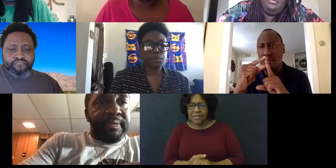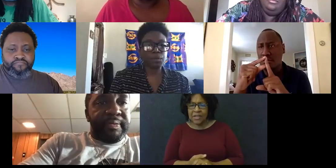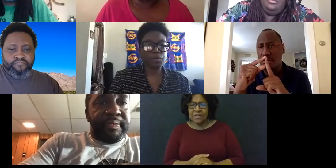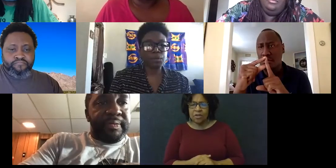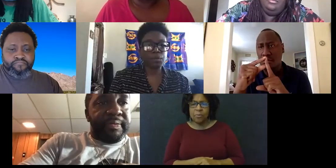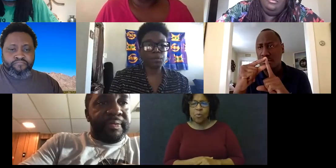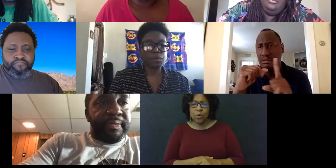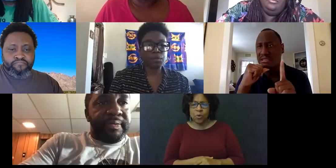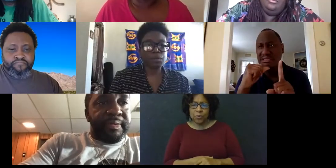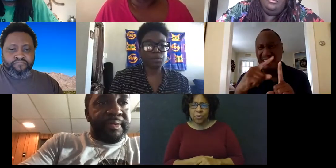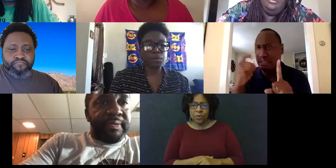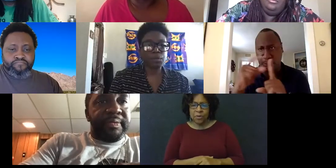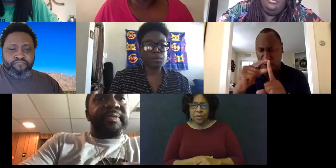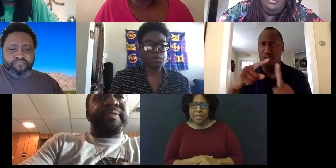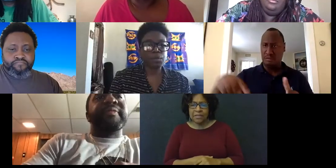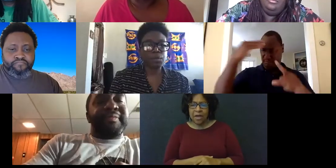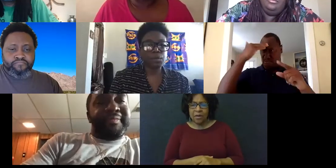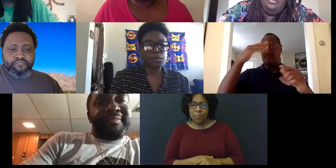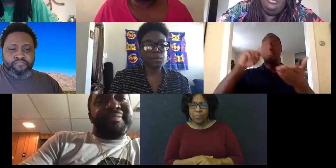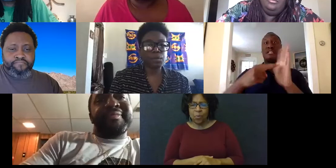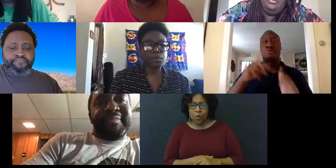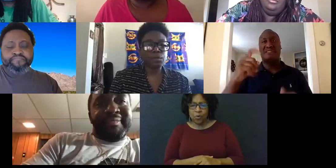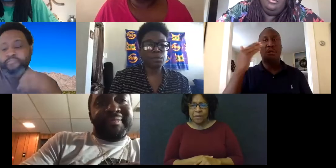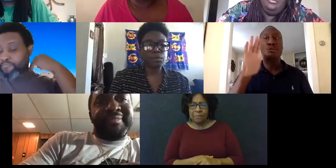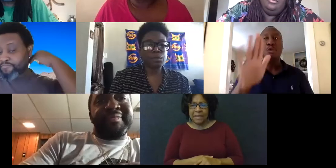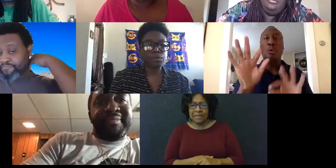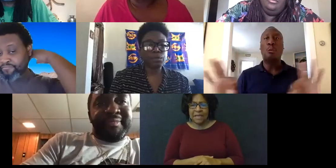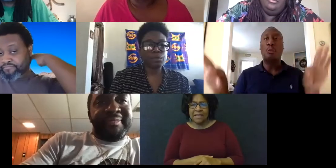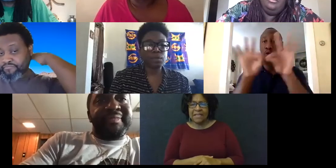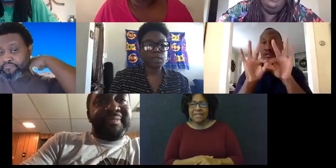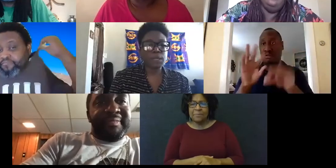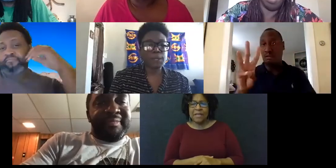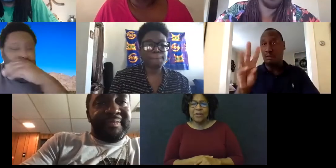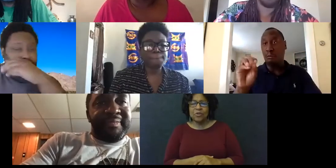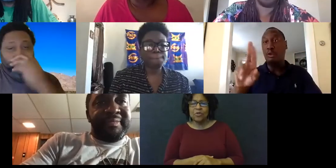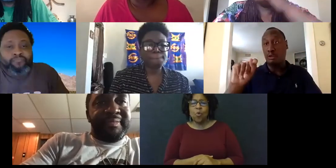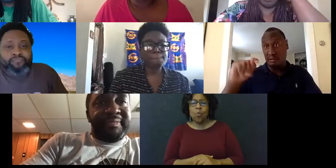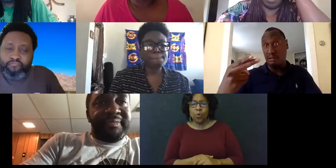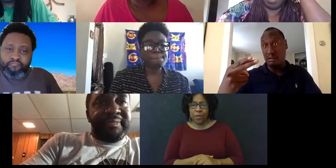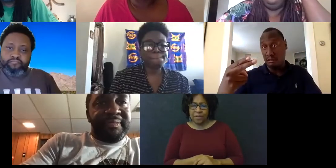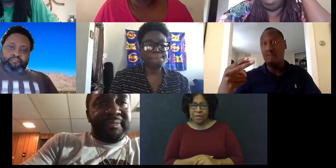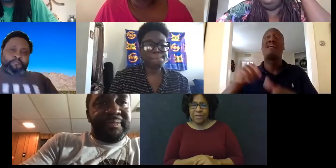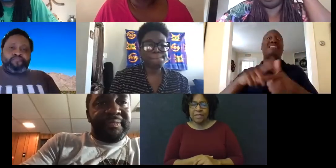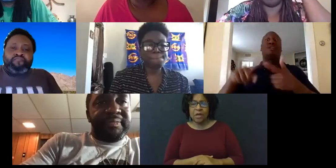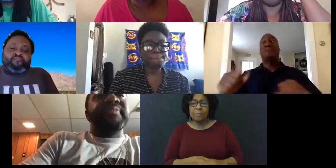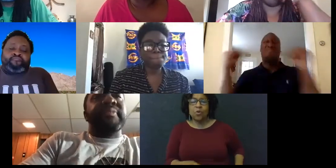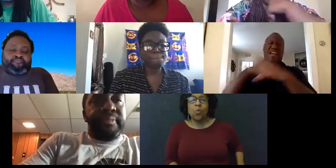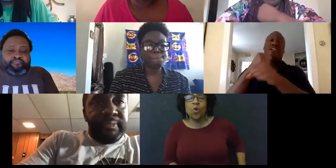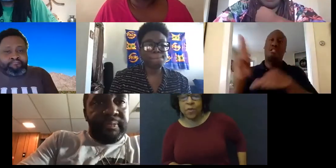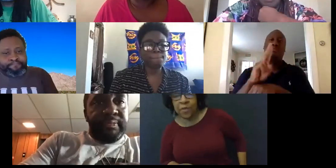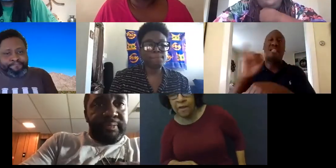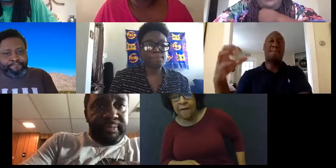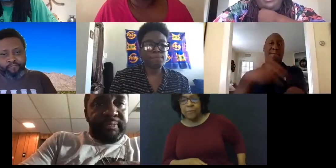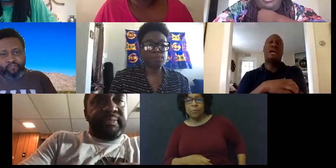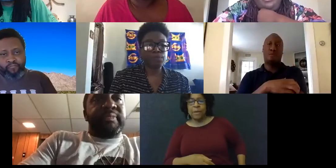Black is not a terrible word. It's not the word. It means you need to be your worth. You need to talk about your